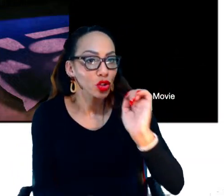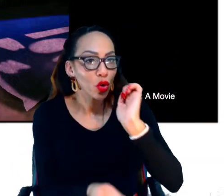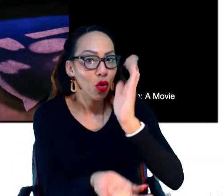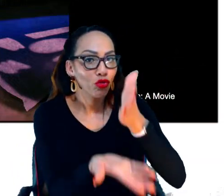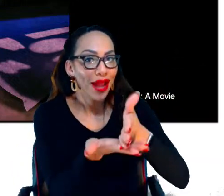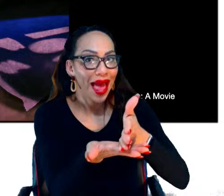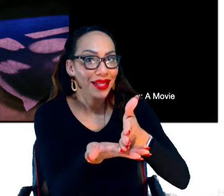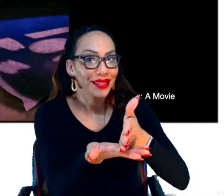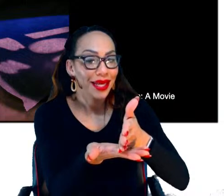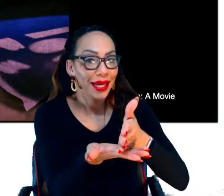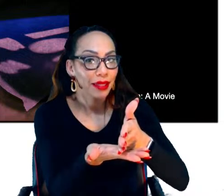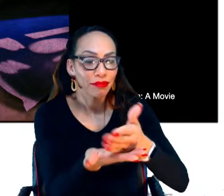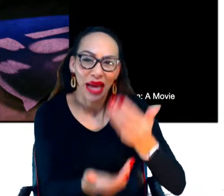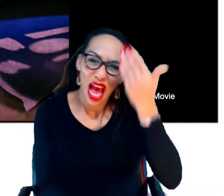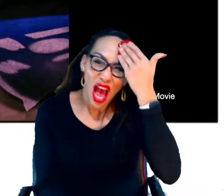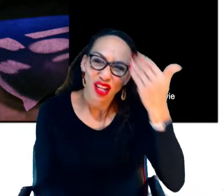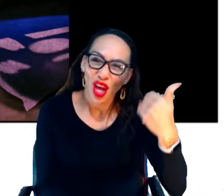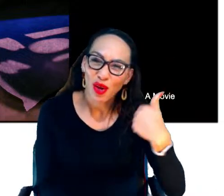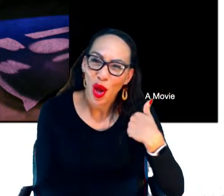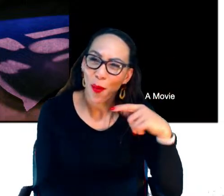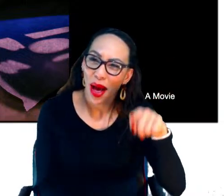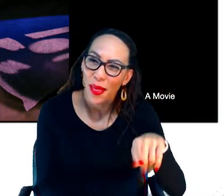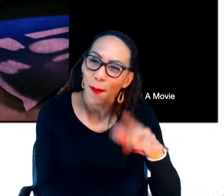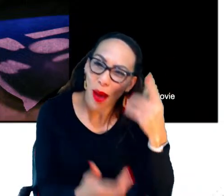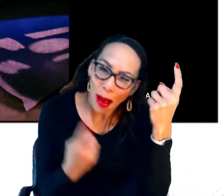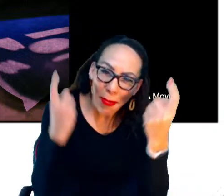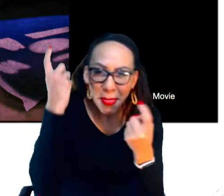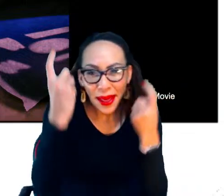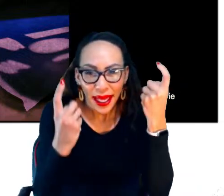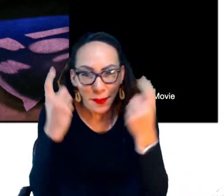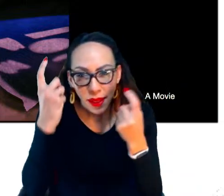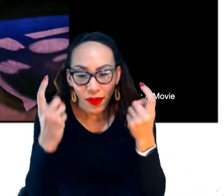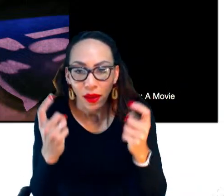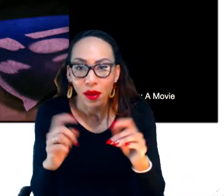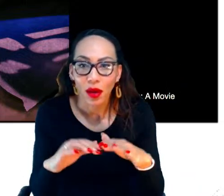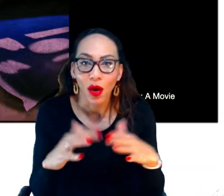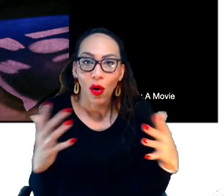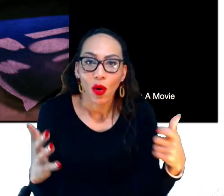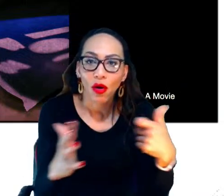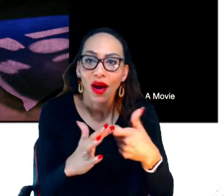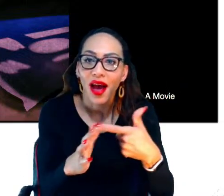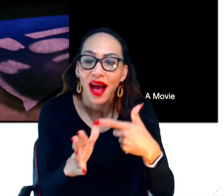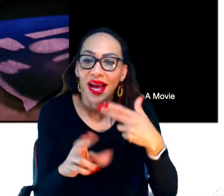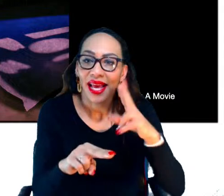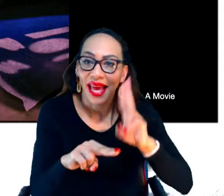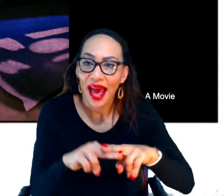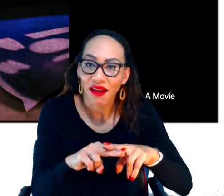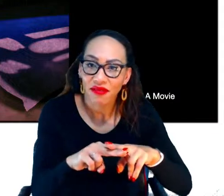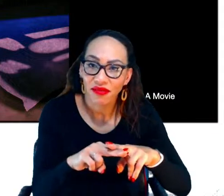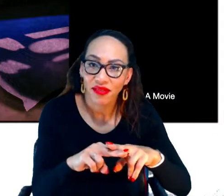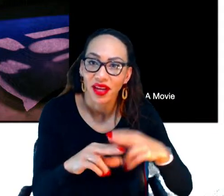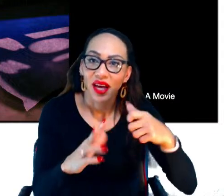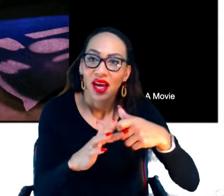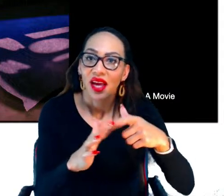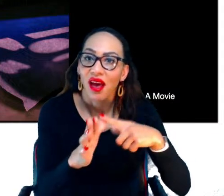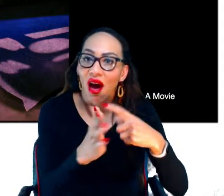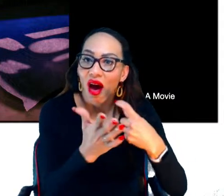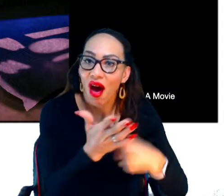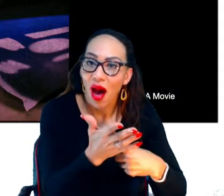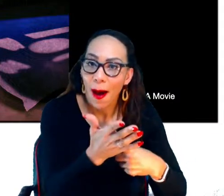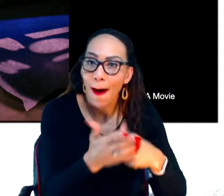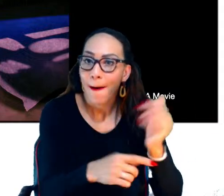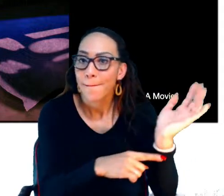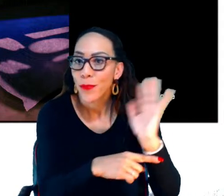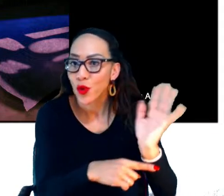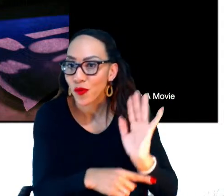And again, I was thinking about the idea of a Kafka movie without. What you would have noticed in all the